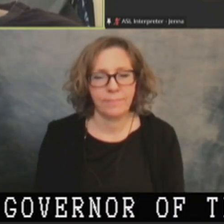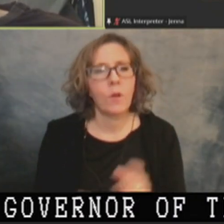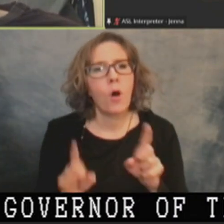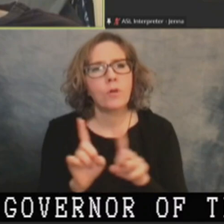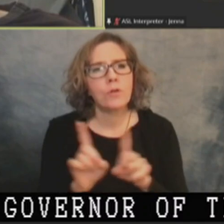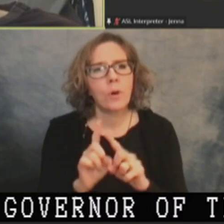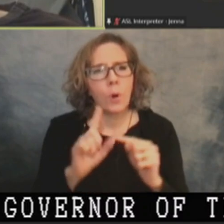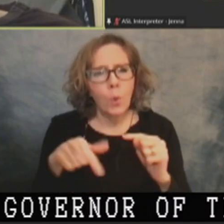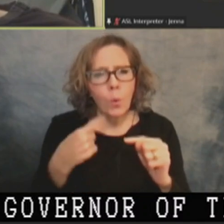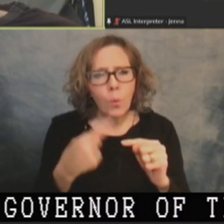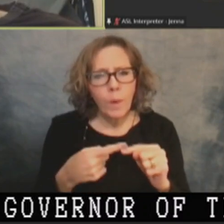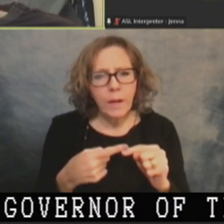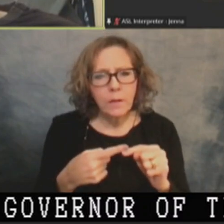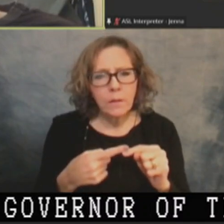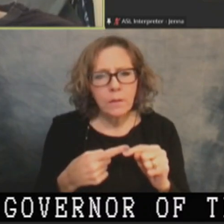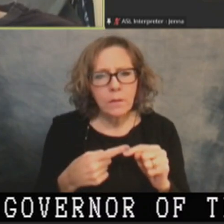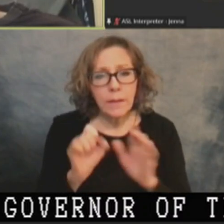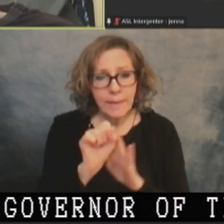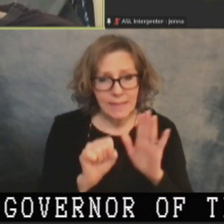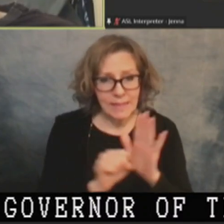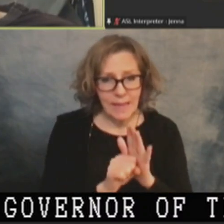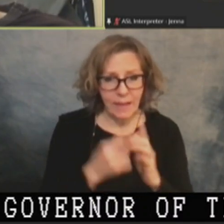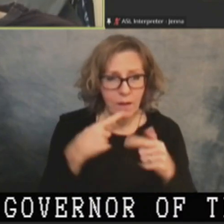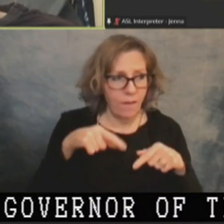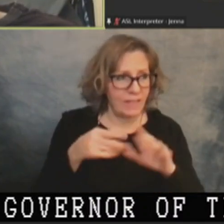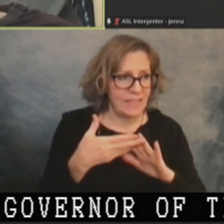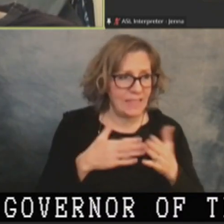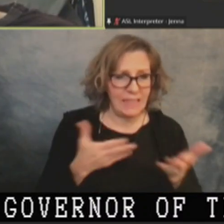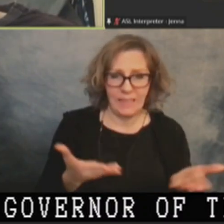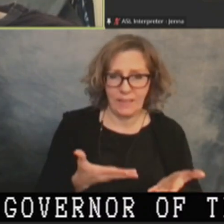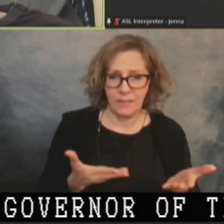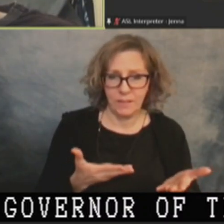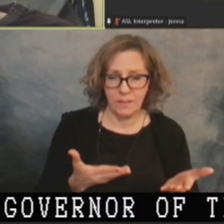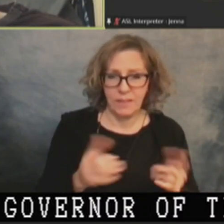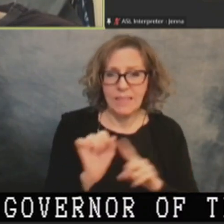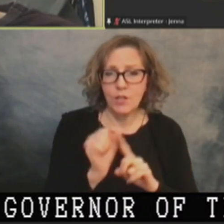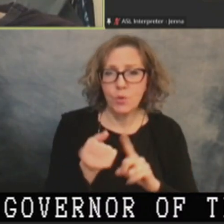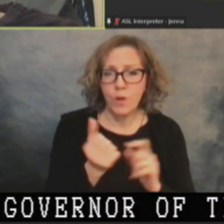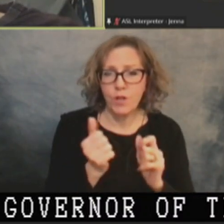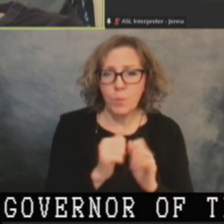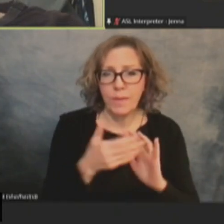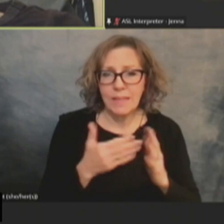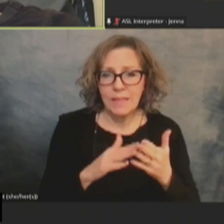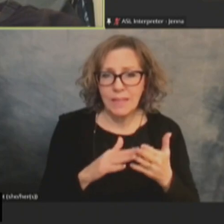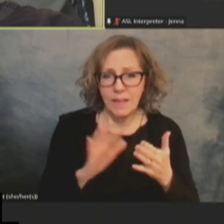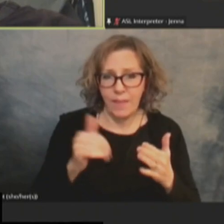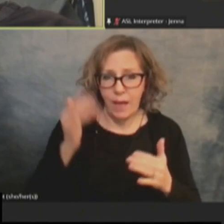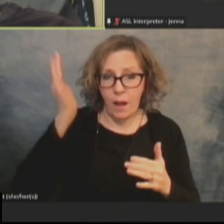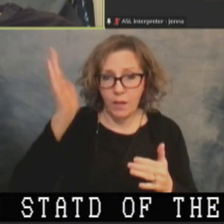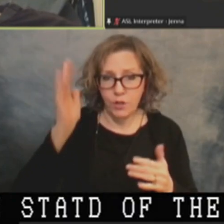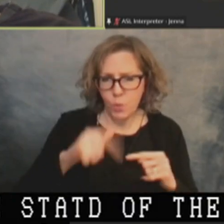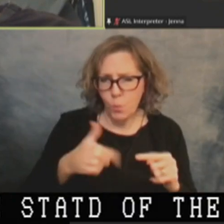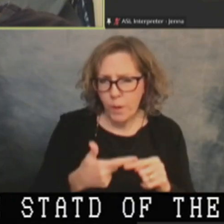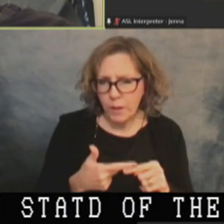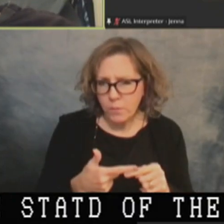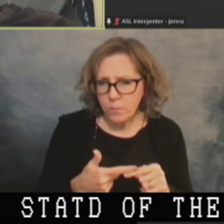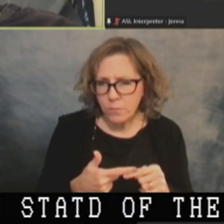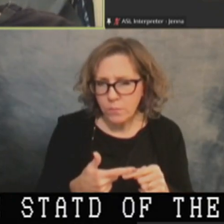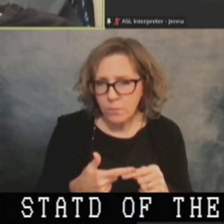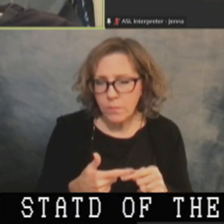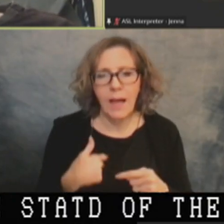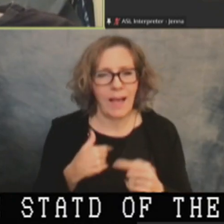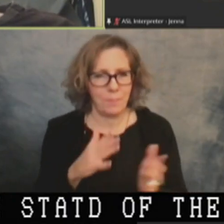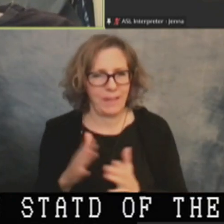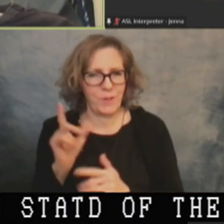When is the state of the city? That's what I was going to ask Olivia. Yeah. I haven't heard about